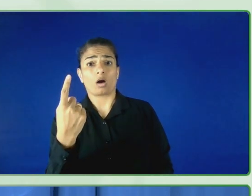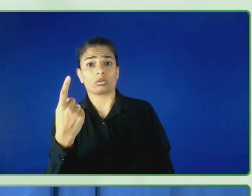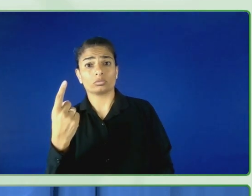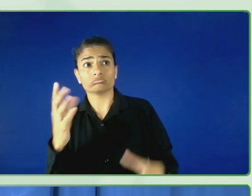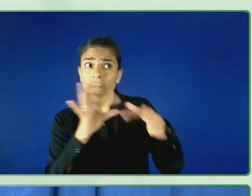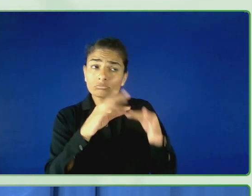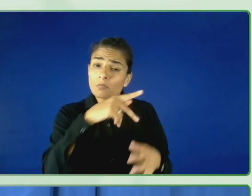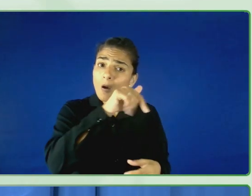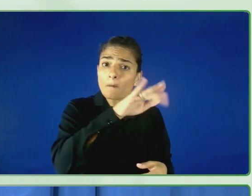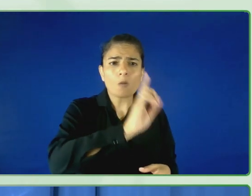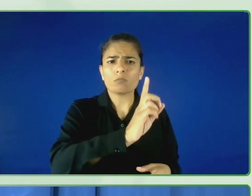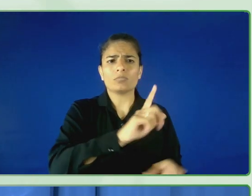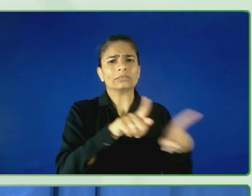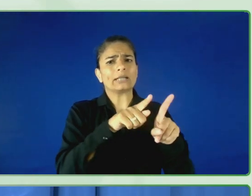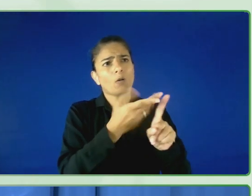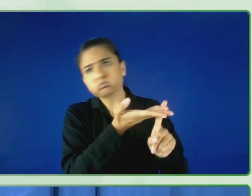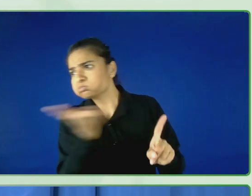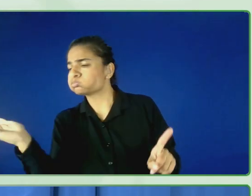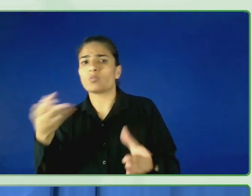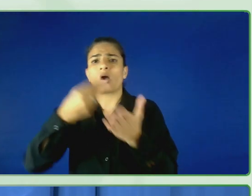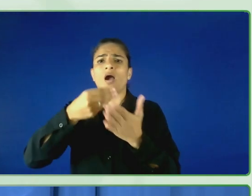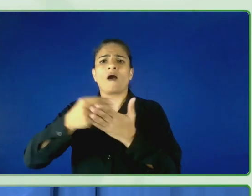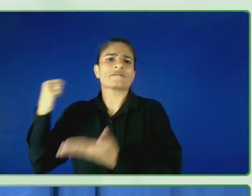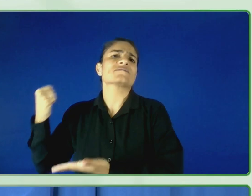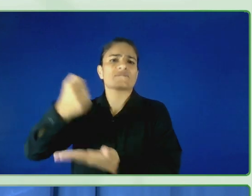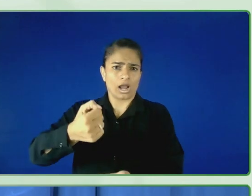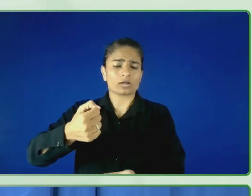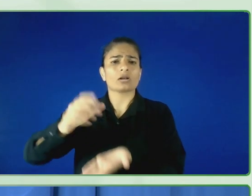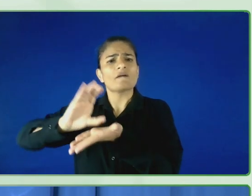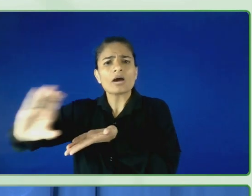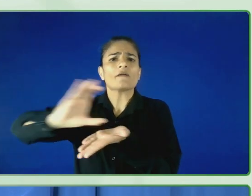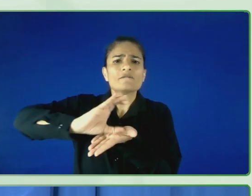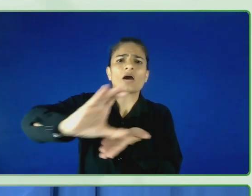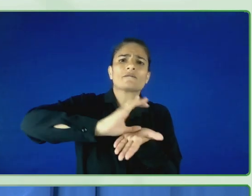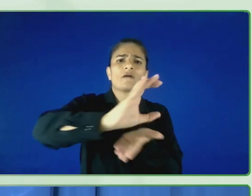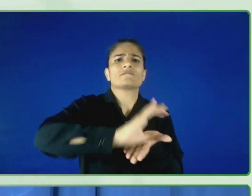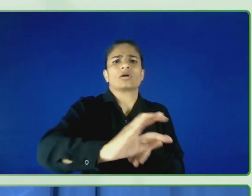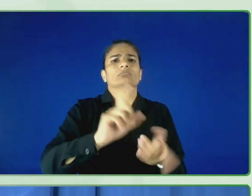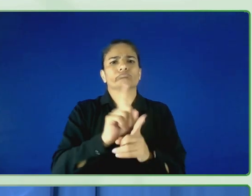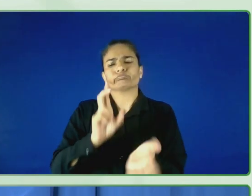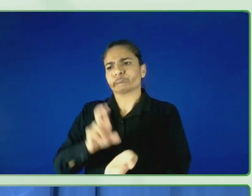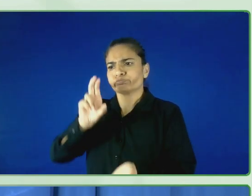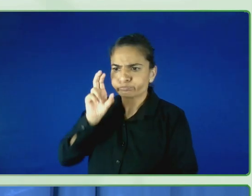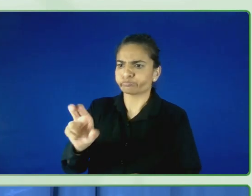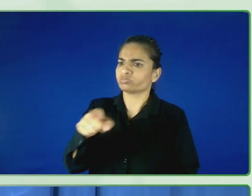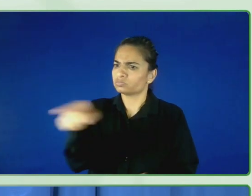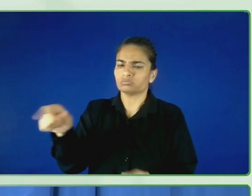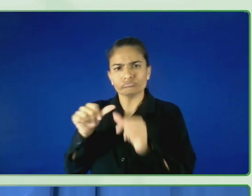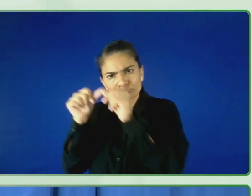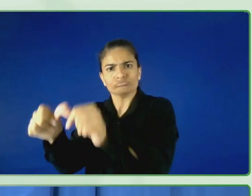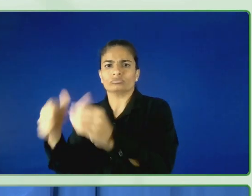to support him to study. And once Pablo was able to find a